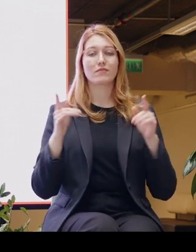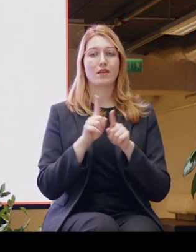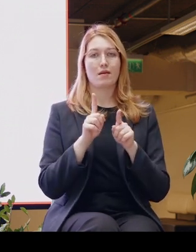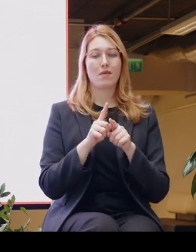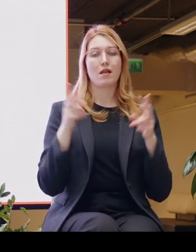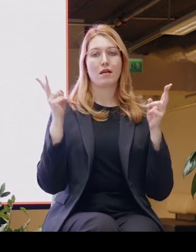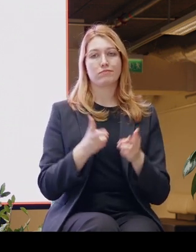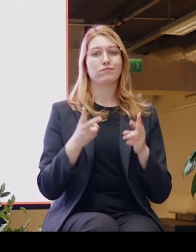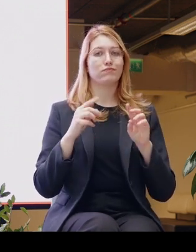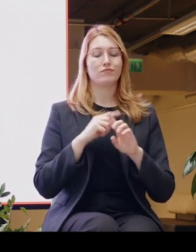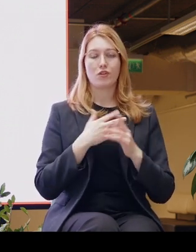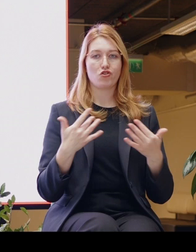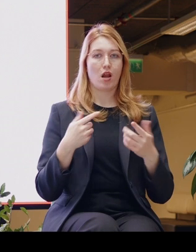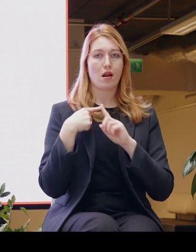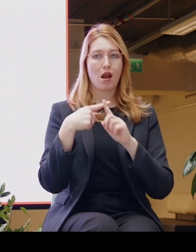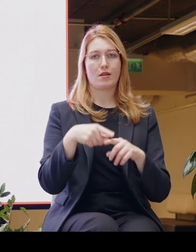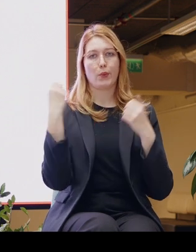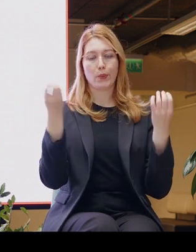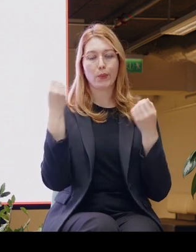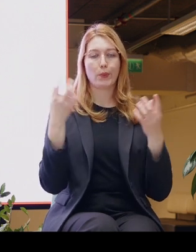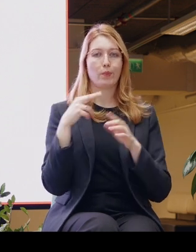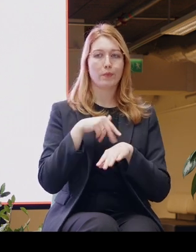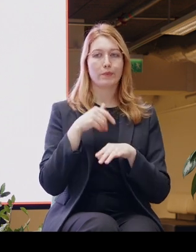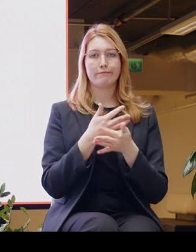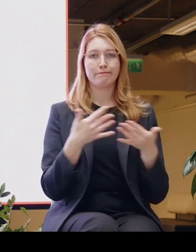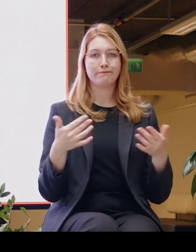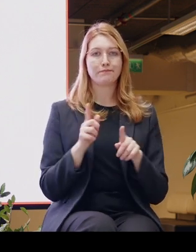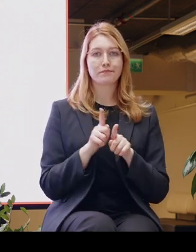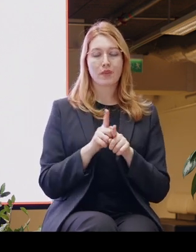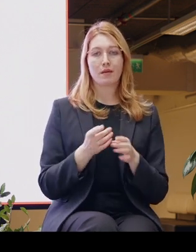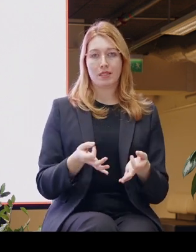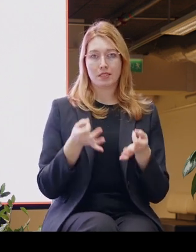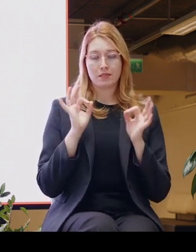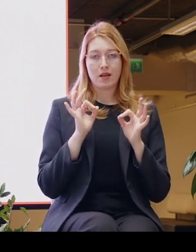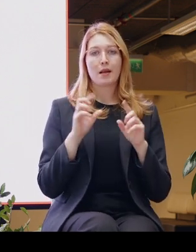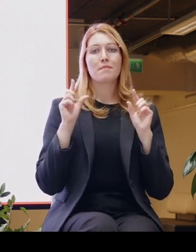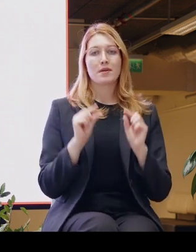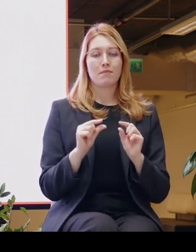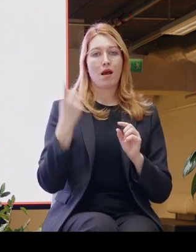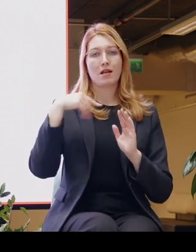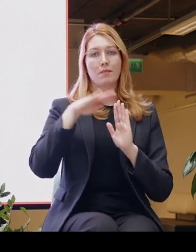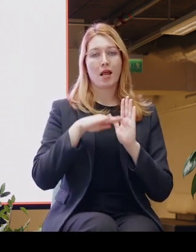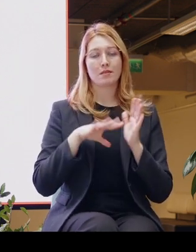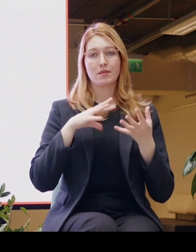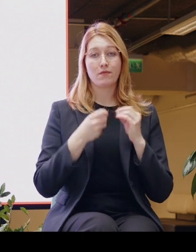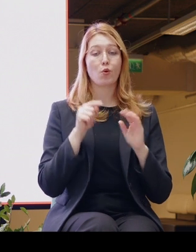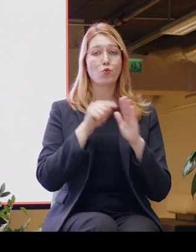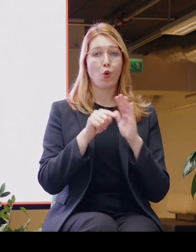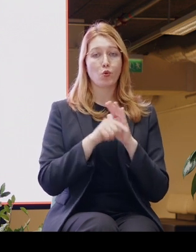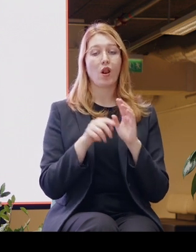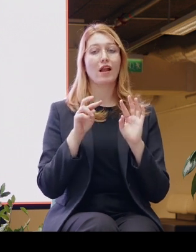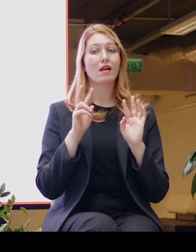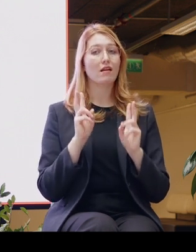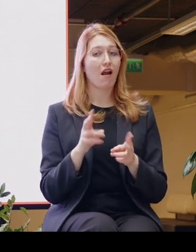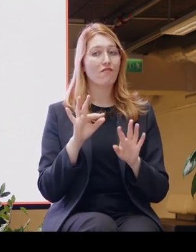services. It's important to develop the minimum requirements and control whether the